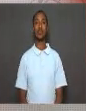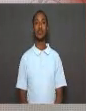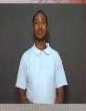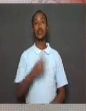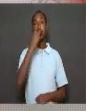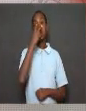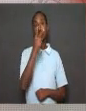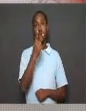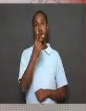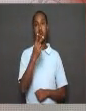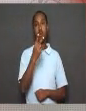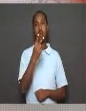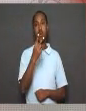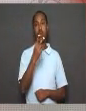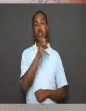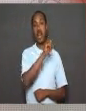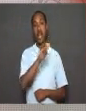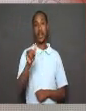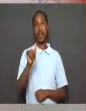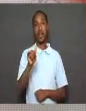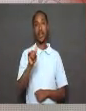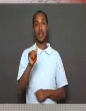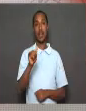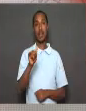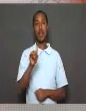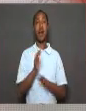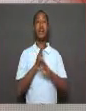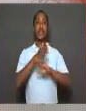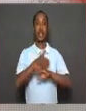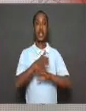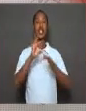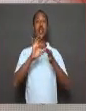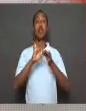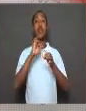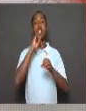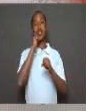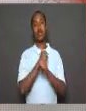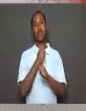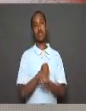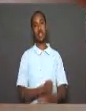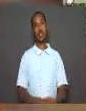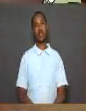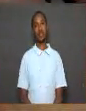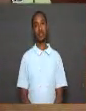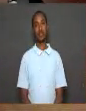Show what it would look like before and after the bond is formed.